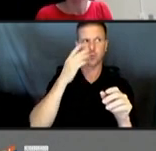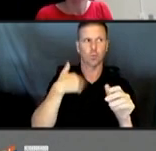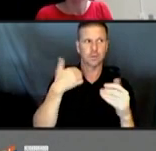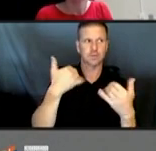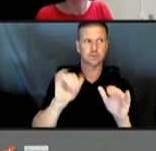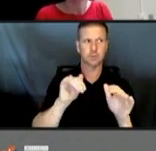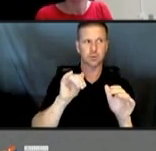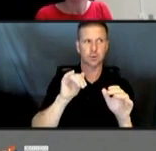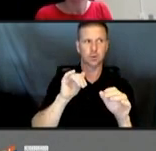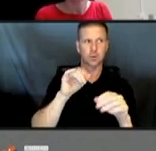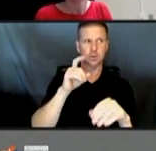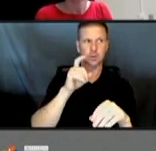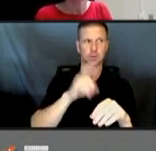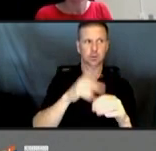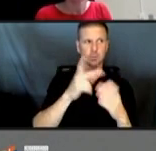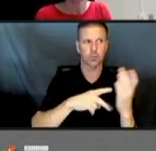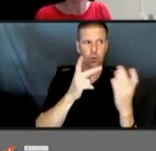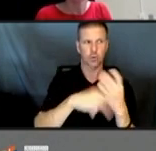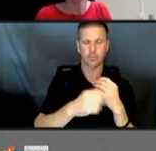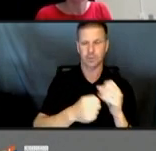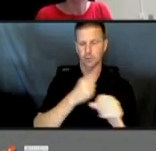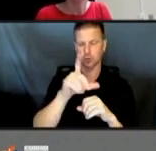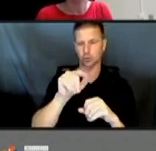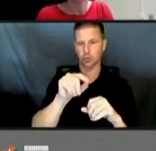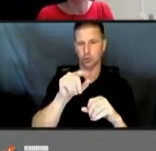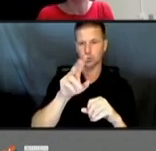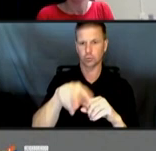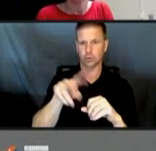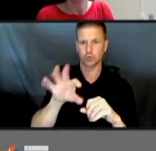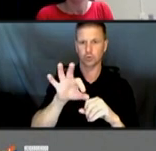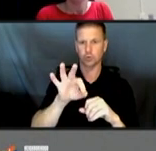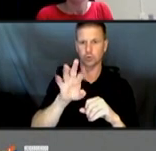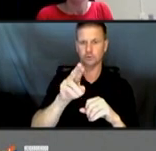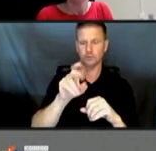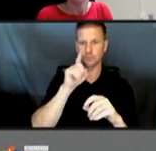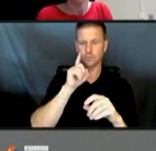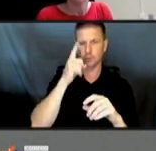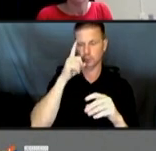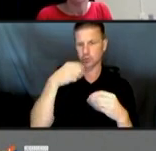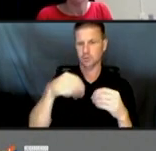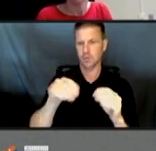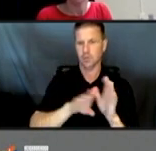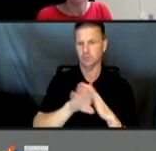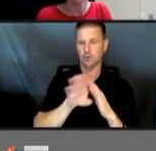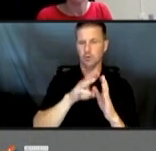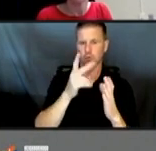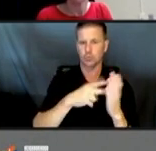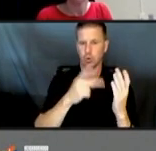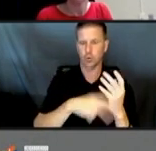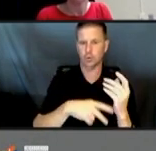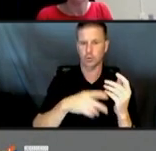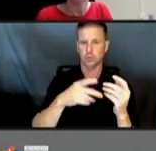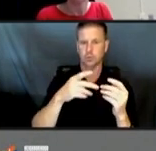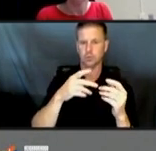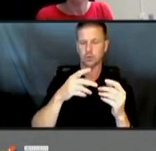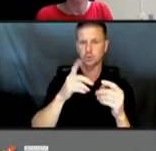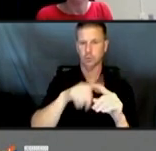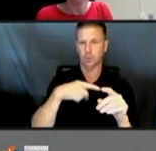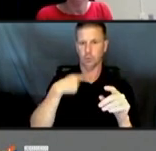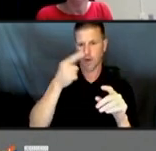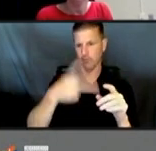spending our program year 2022 funds for the for sale development program. And meanwhile, we're halfway